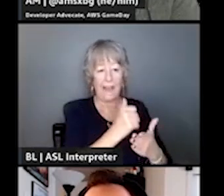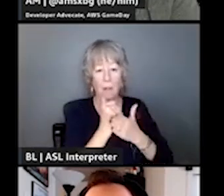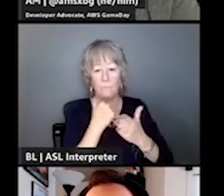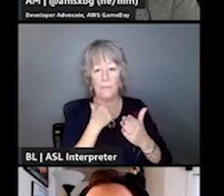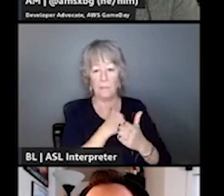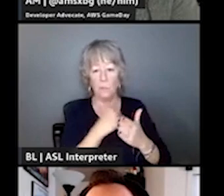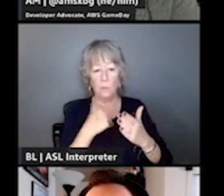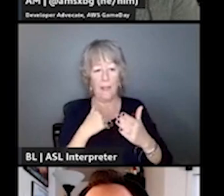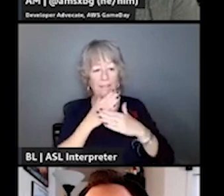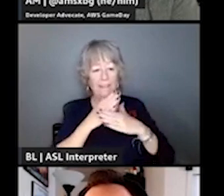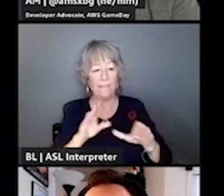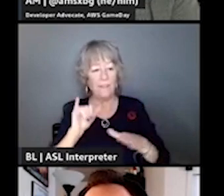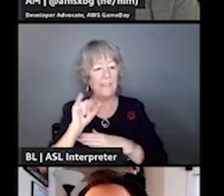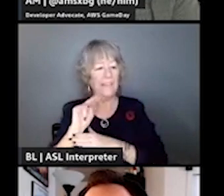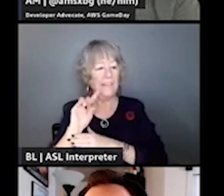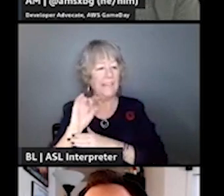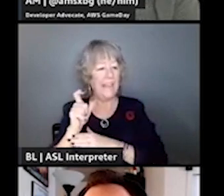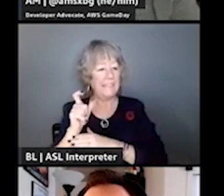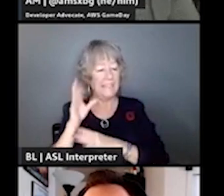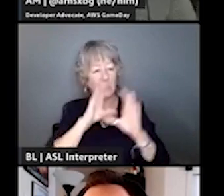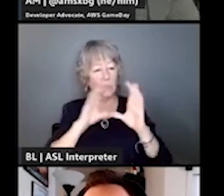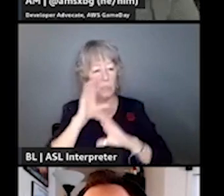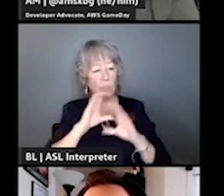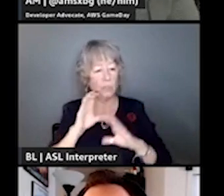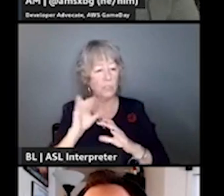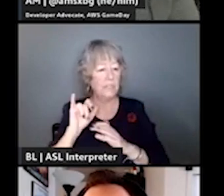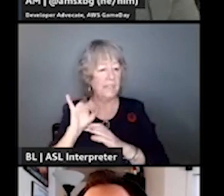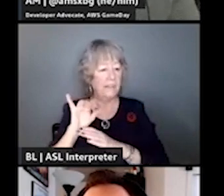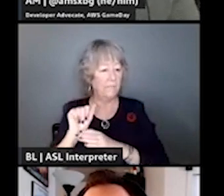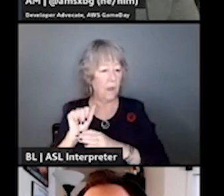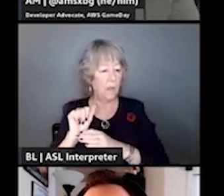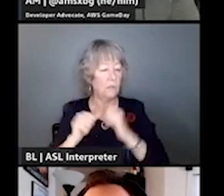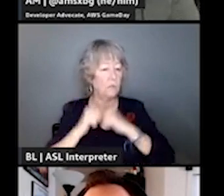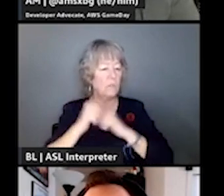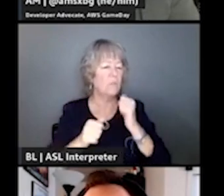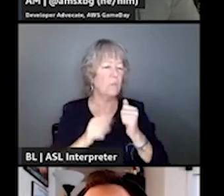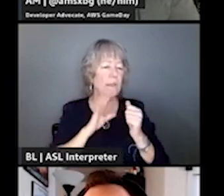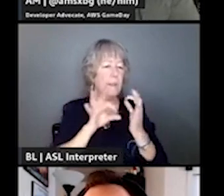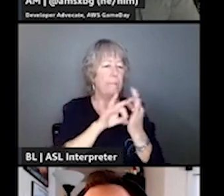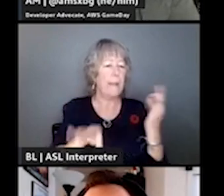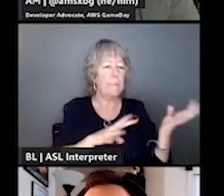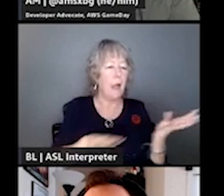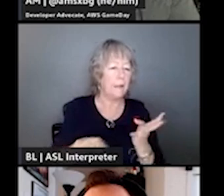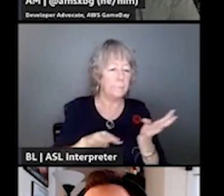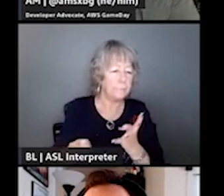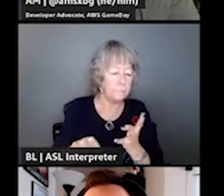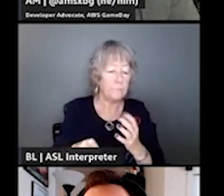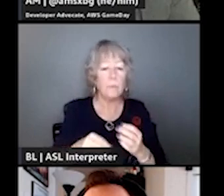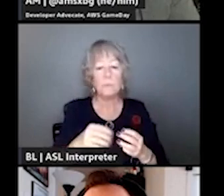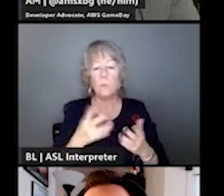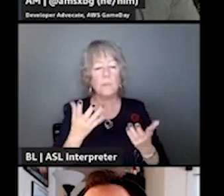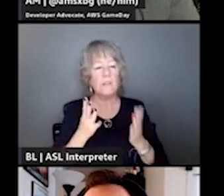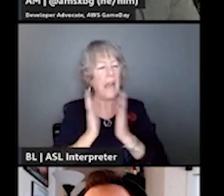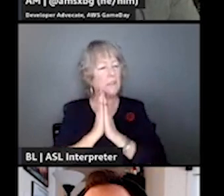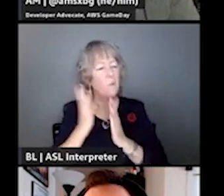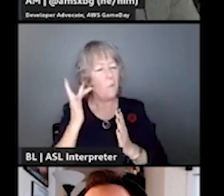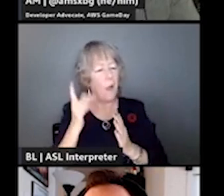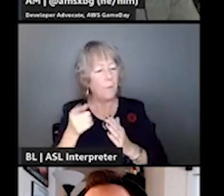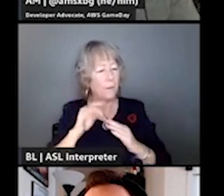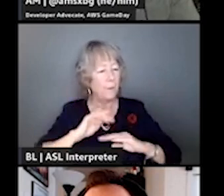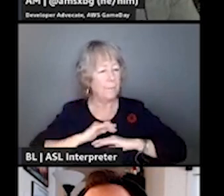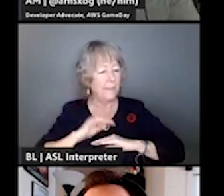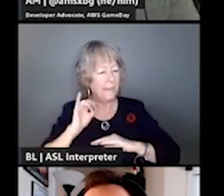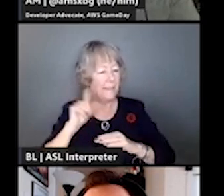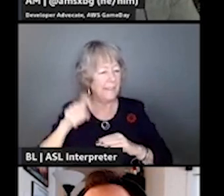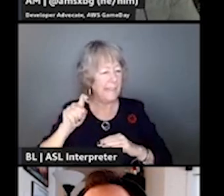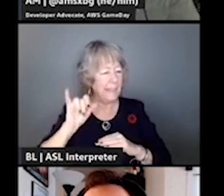different indexing and search infrastructure or a pipeline. And you may ask, why would you need that? And that basically, again,